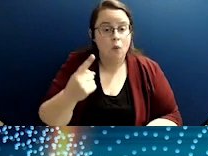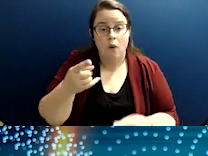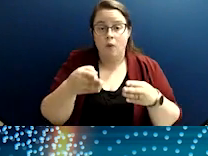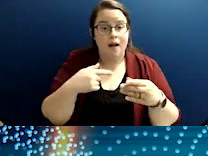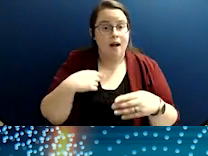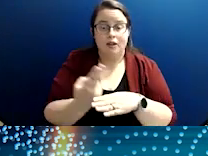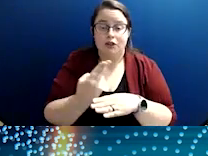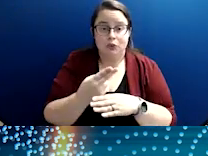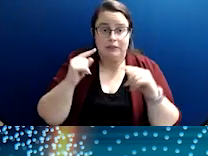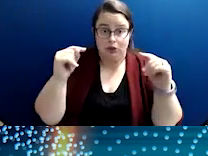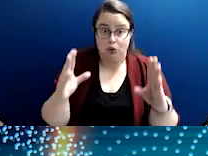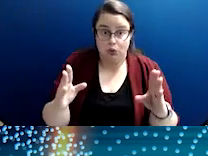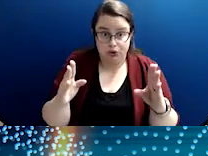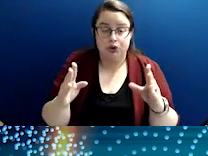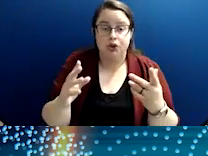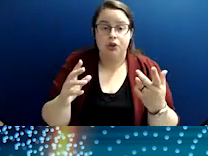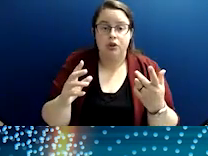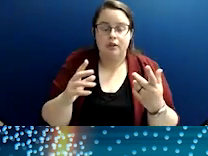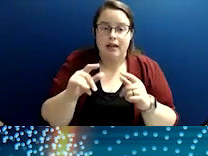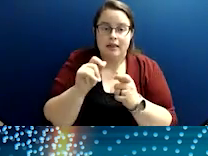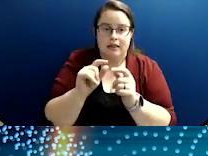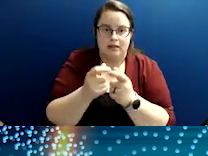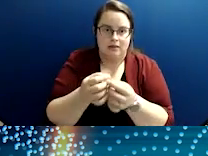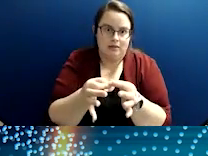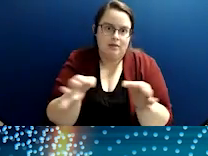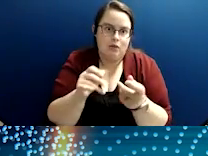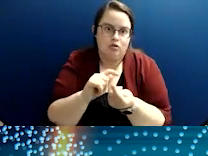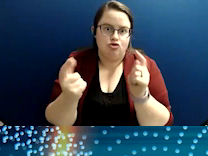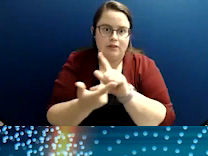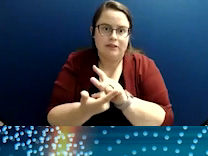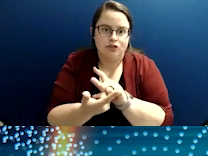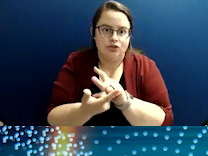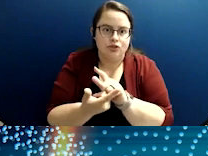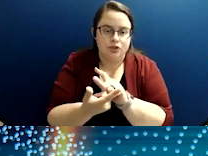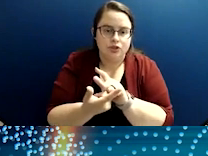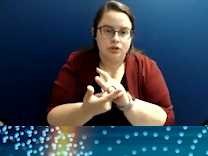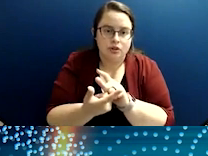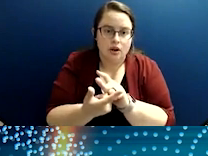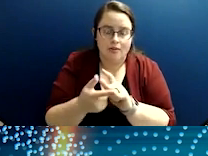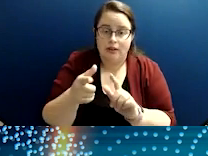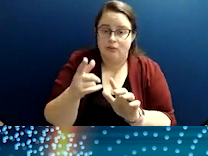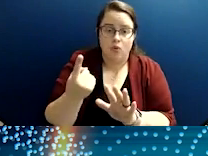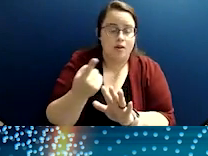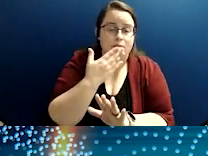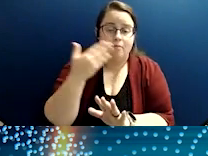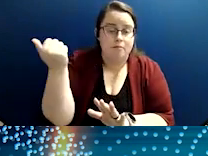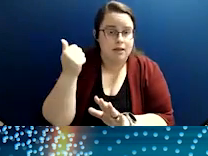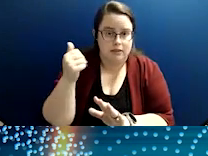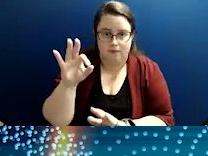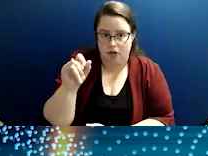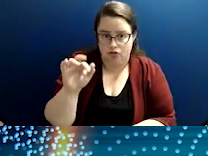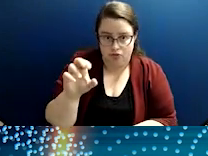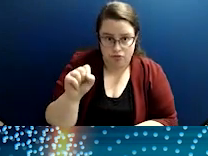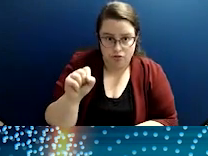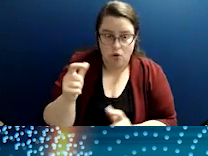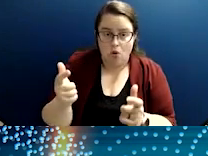personally as a tutor, is language translation. And this is one of the greatest features that this thing has. So large language models,